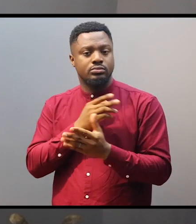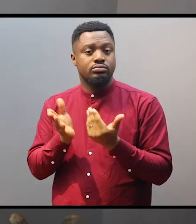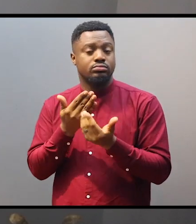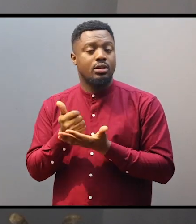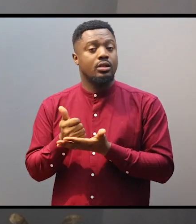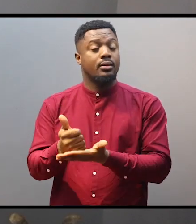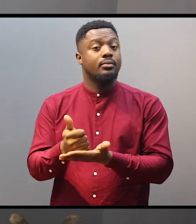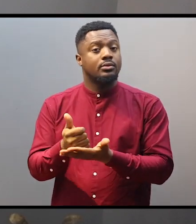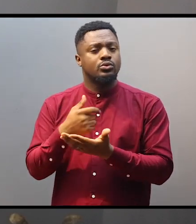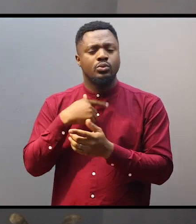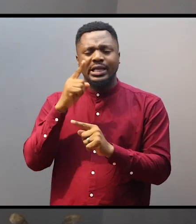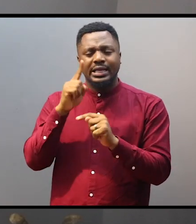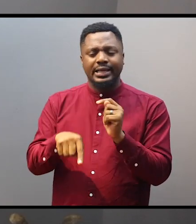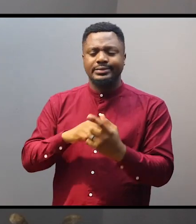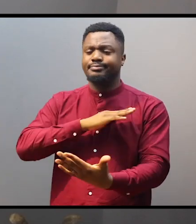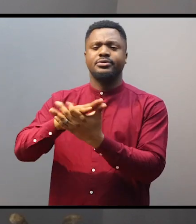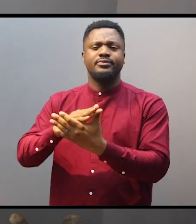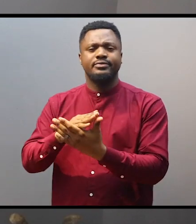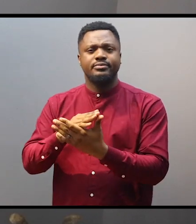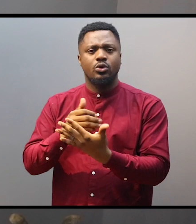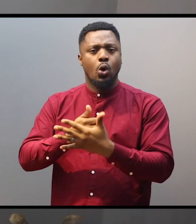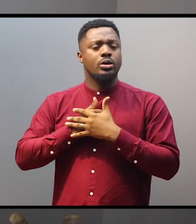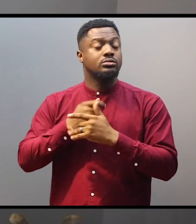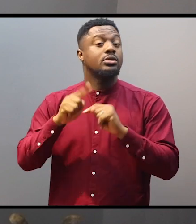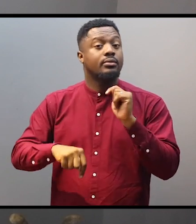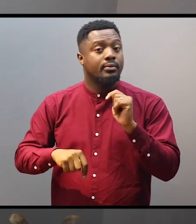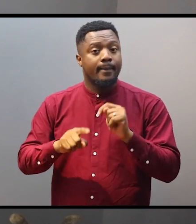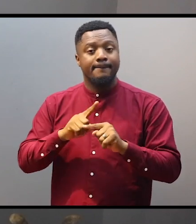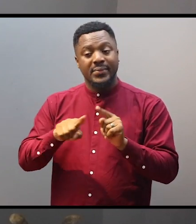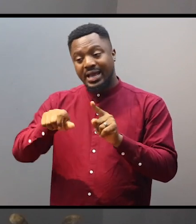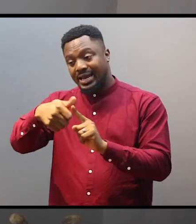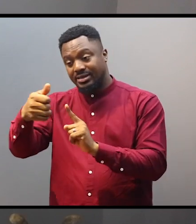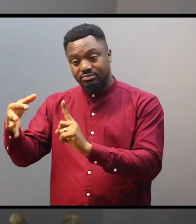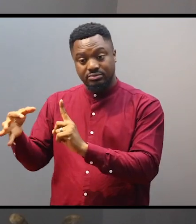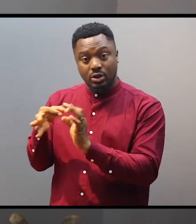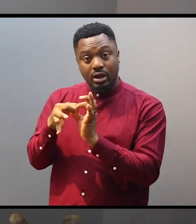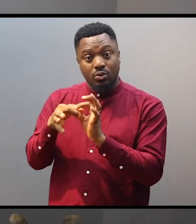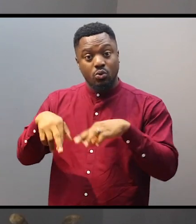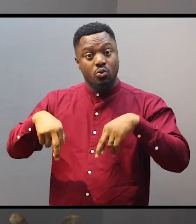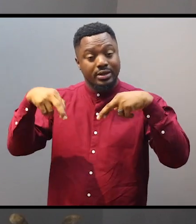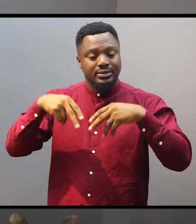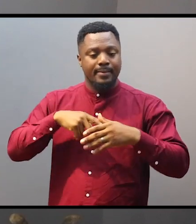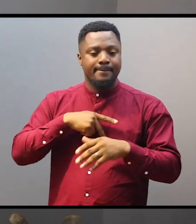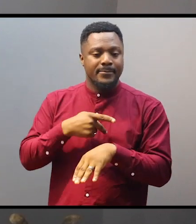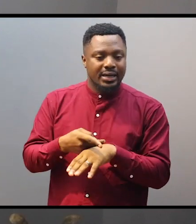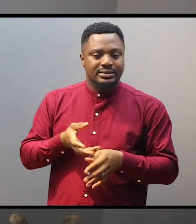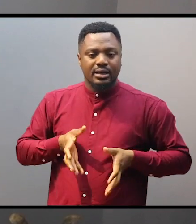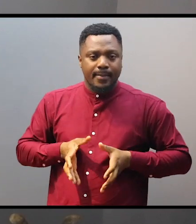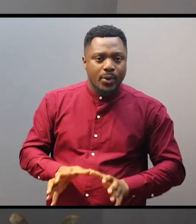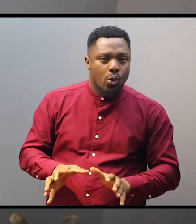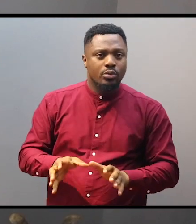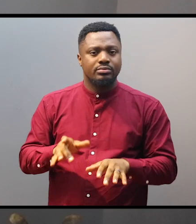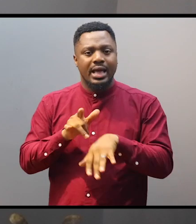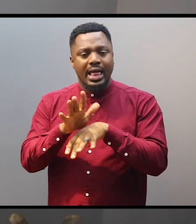place to deal with it. So we can't prevent the genetic risk, but the associated risk like pregnancy,